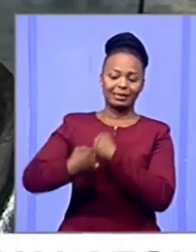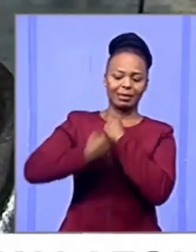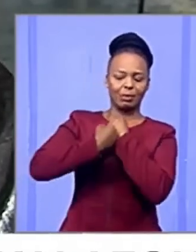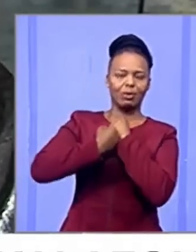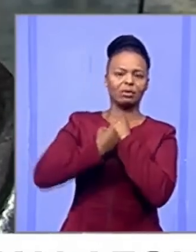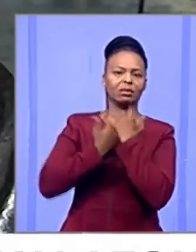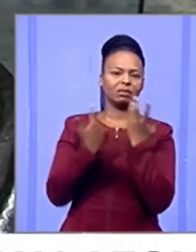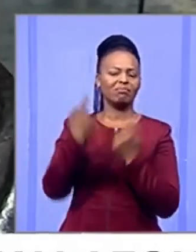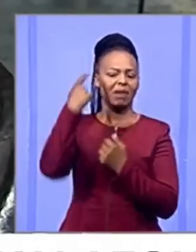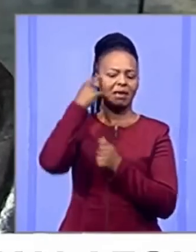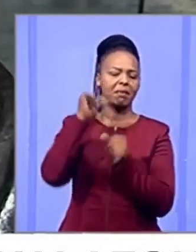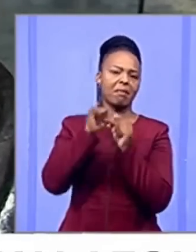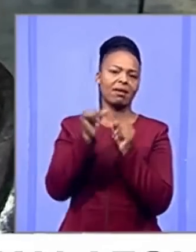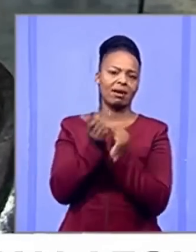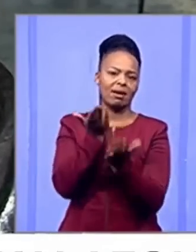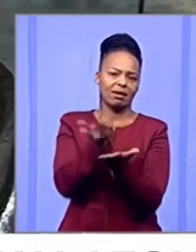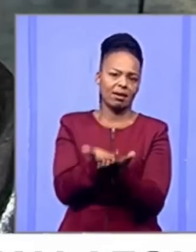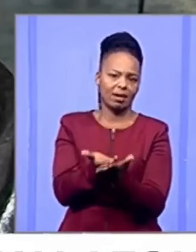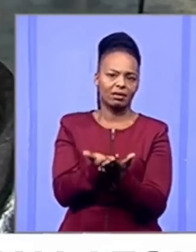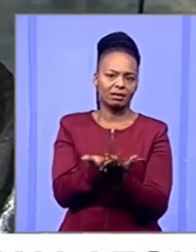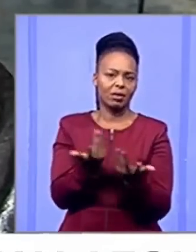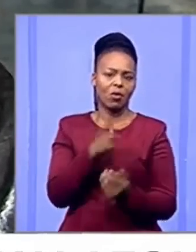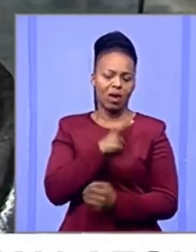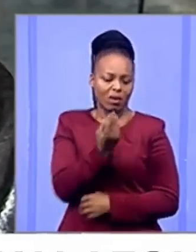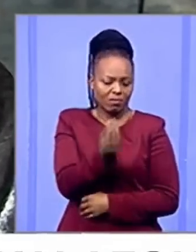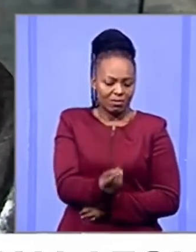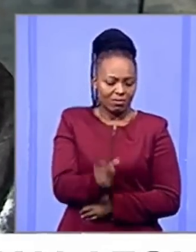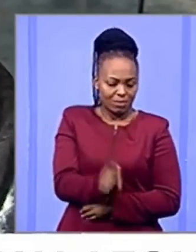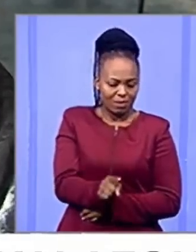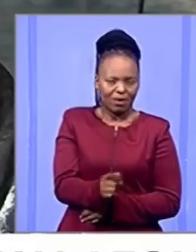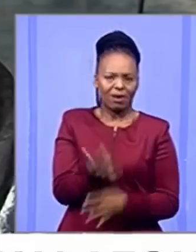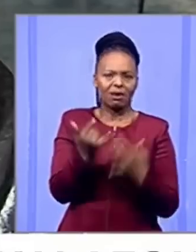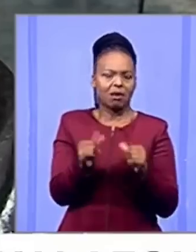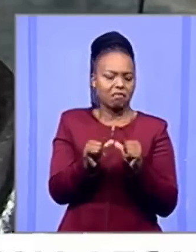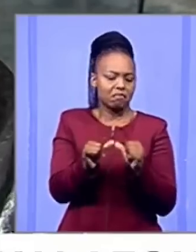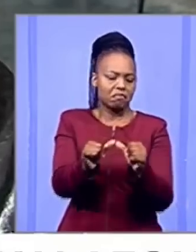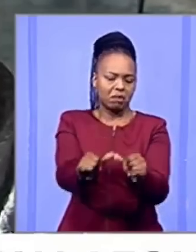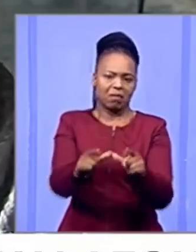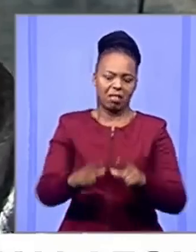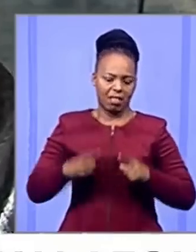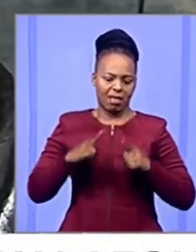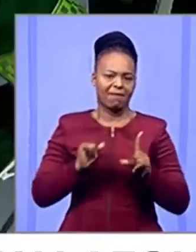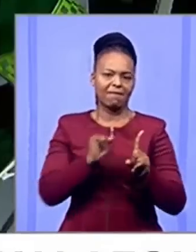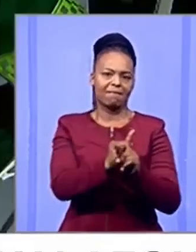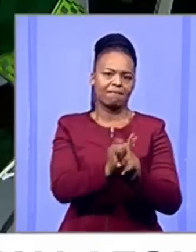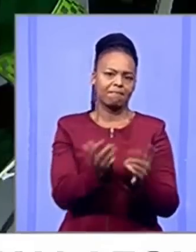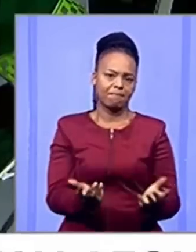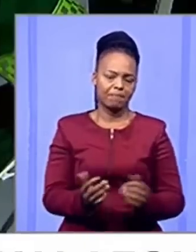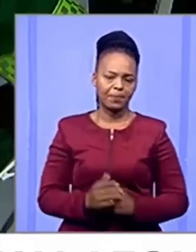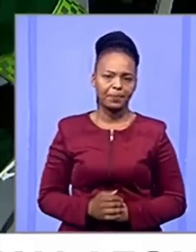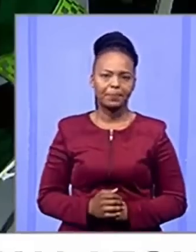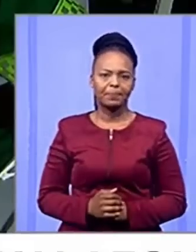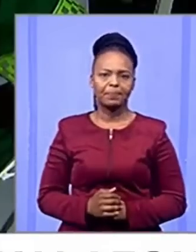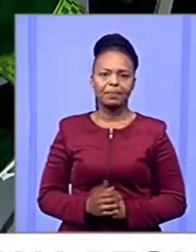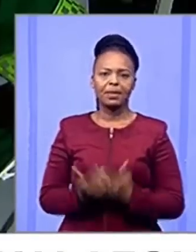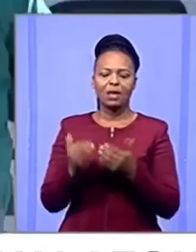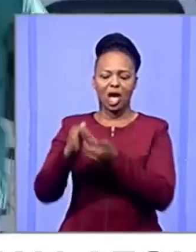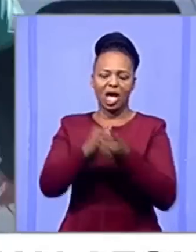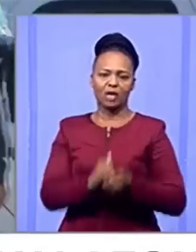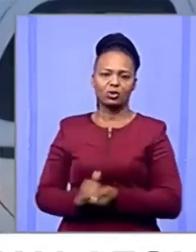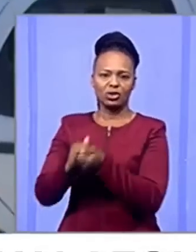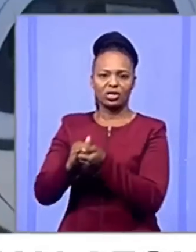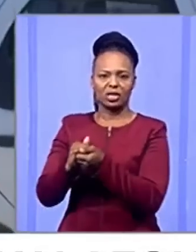would have been better for this child, because now this child have to be like this for the rest of her life. Mokgatlo wa bongaka Afrika Borwa